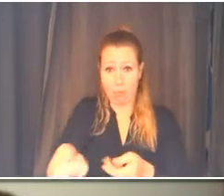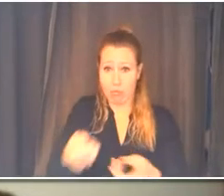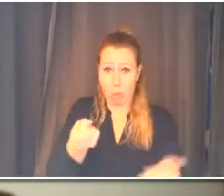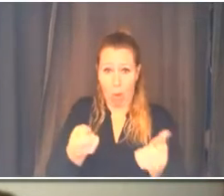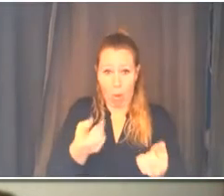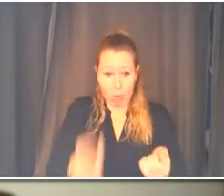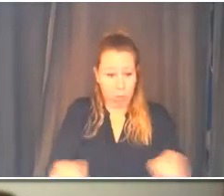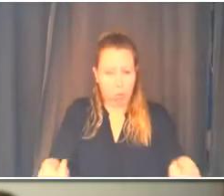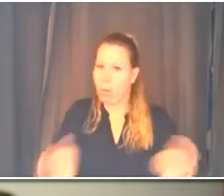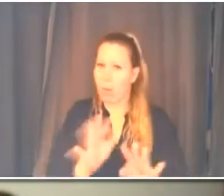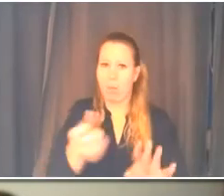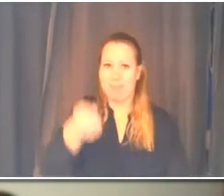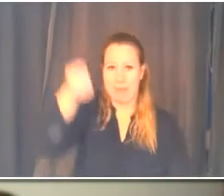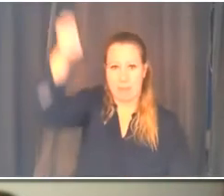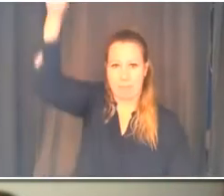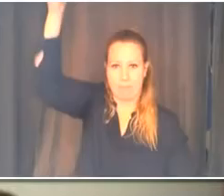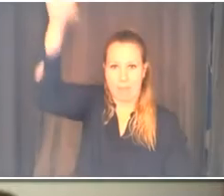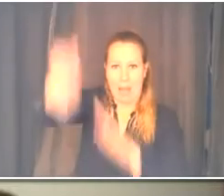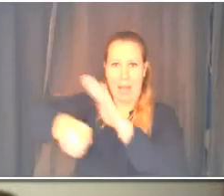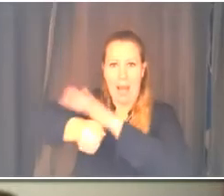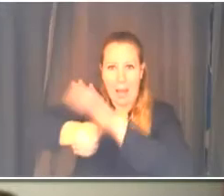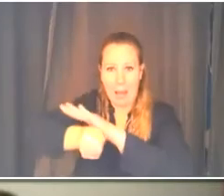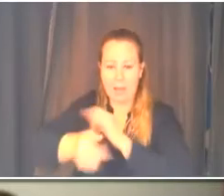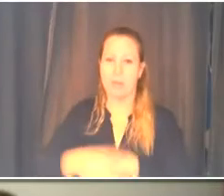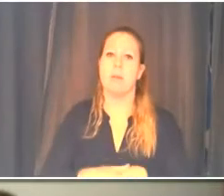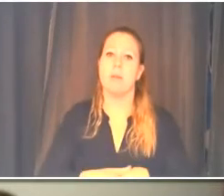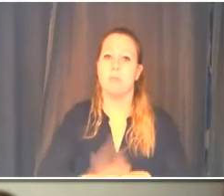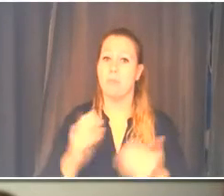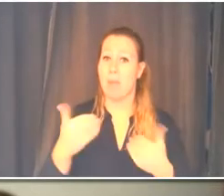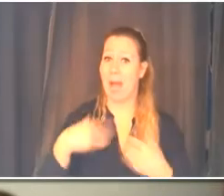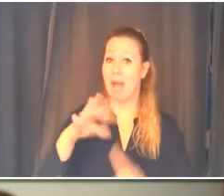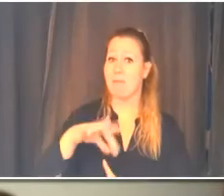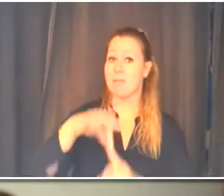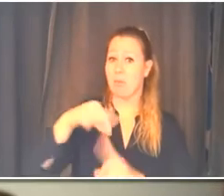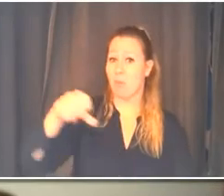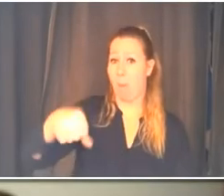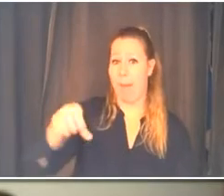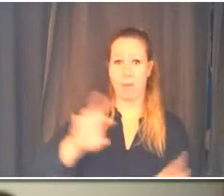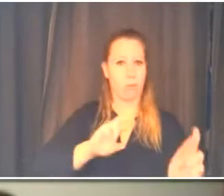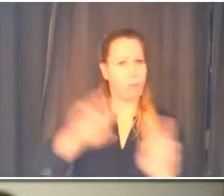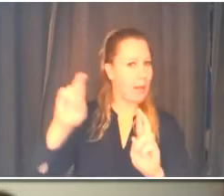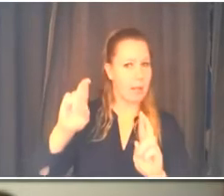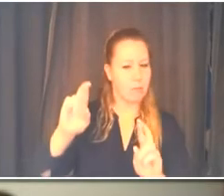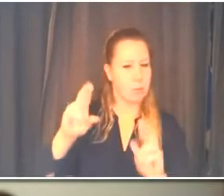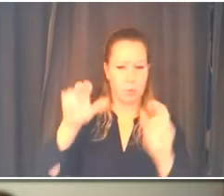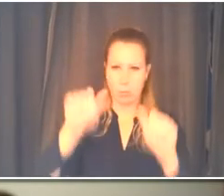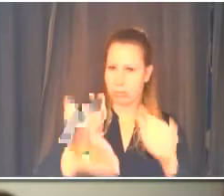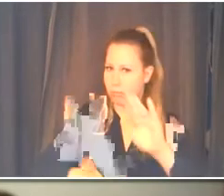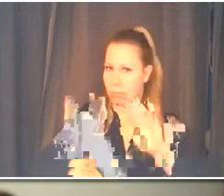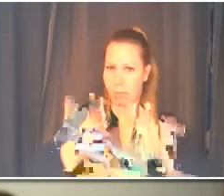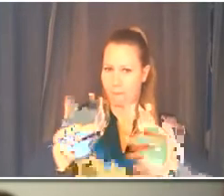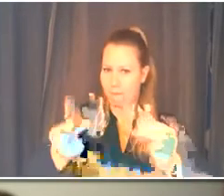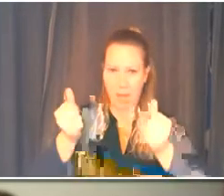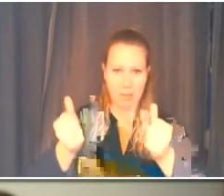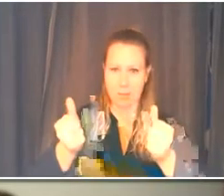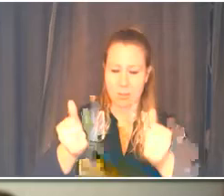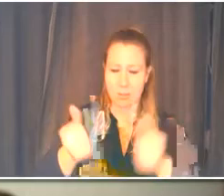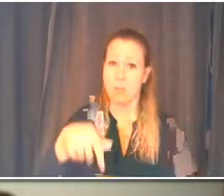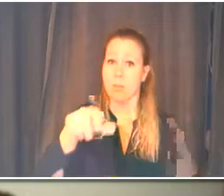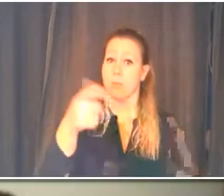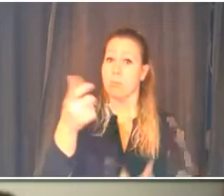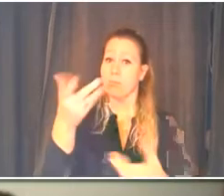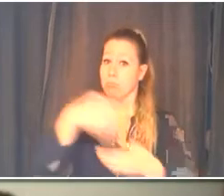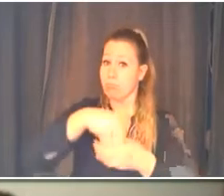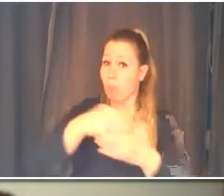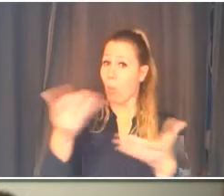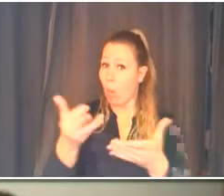make nearly 200,000 home visits a year however in light of the covid-19 outbreak the domestic violence prevention officers have